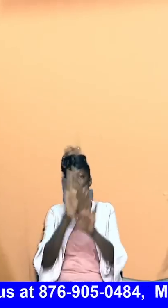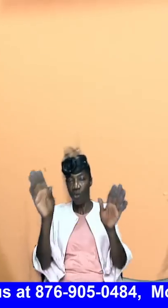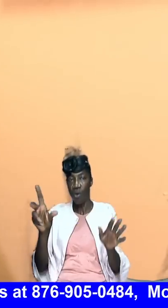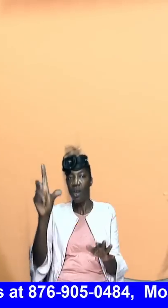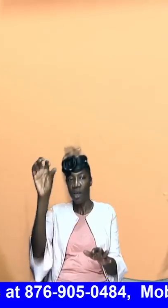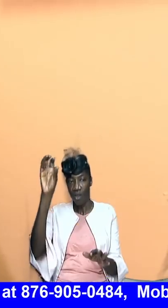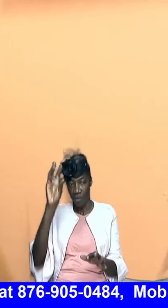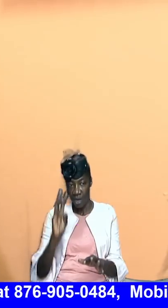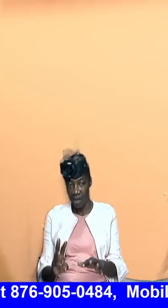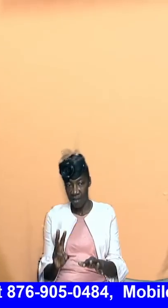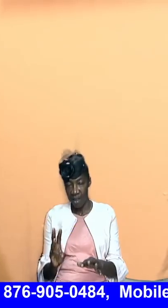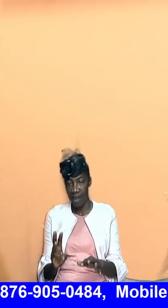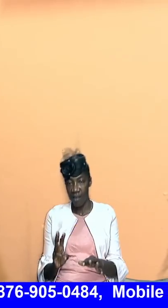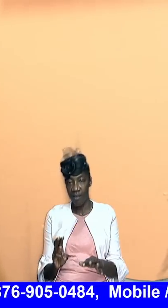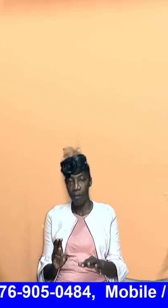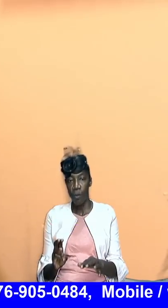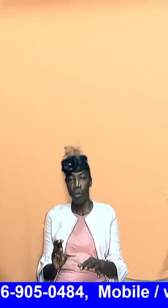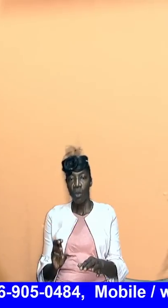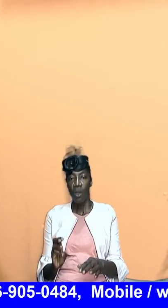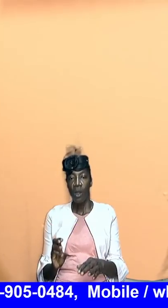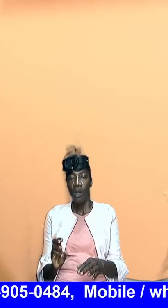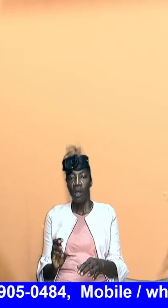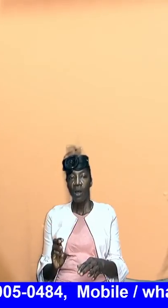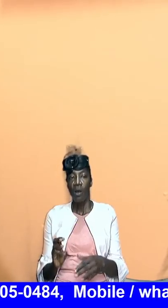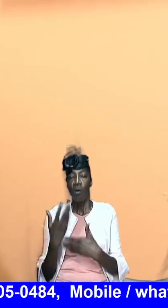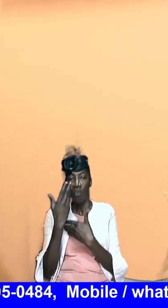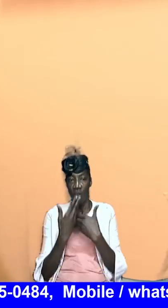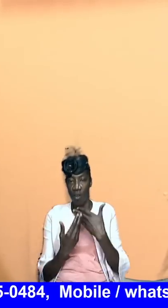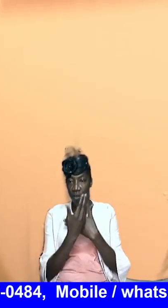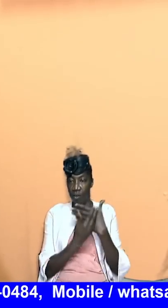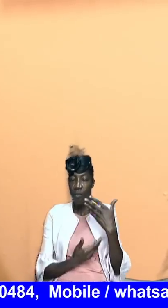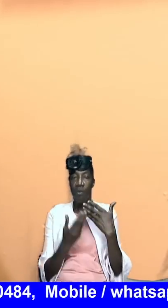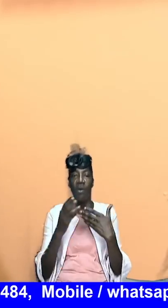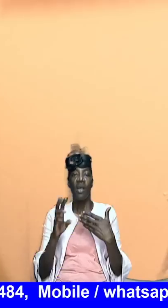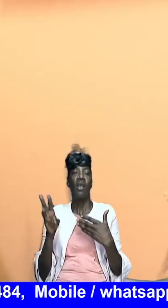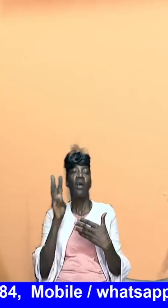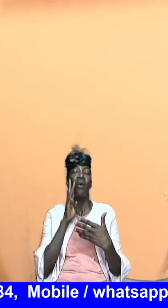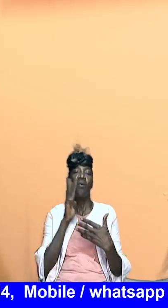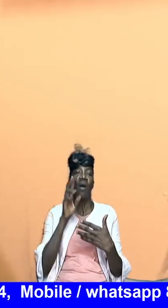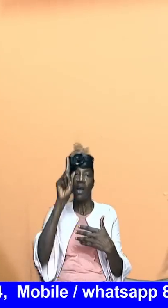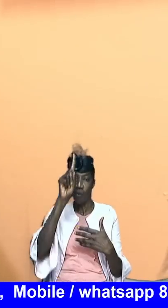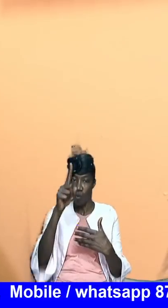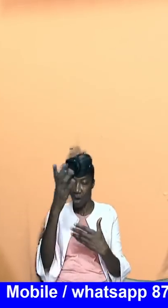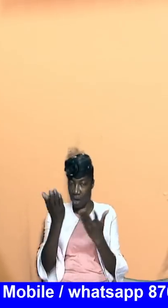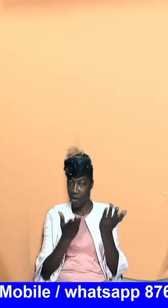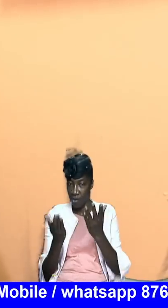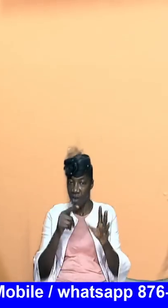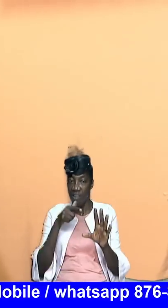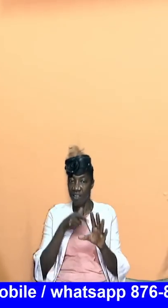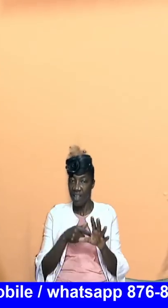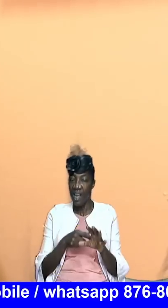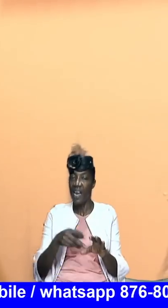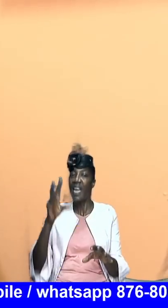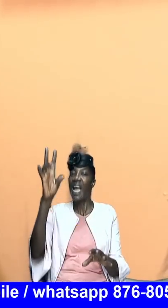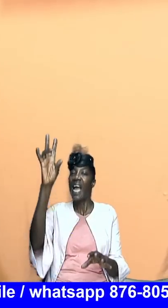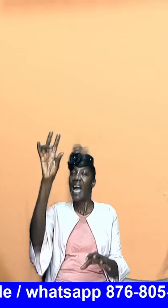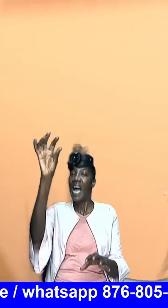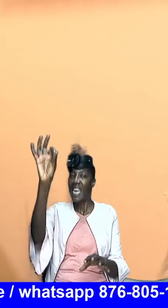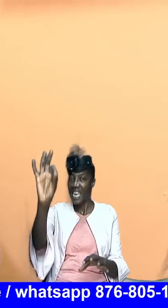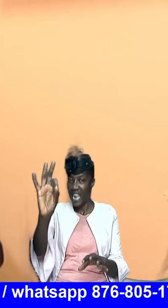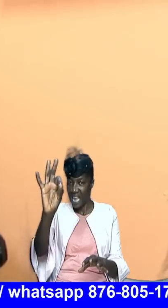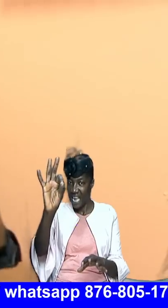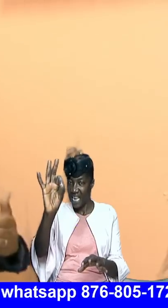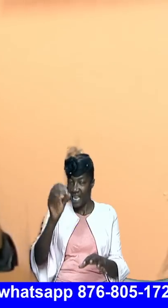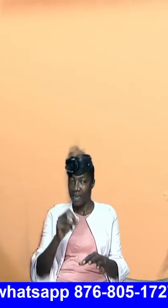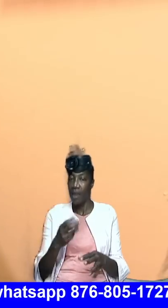26th, which is communion, we will have one service beginning at 9. And because we